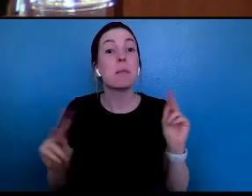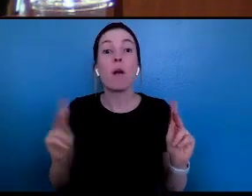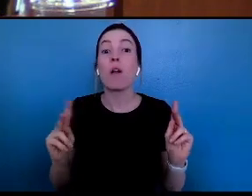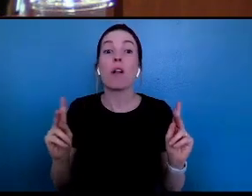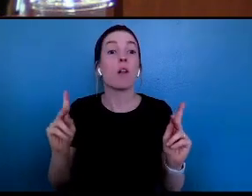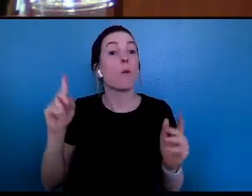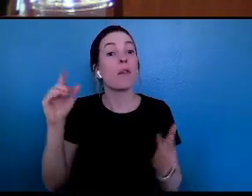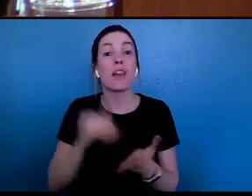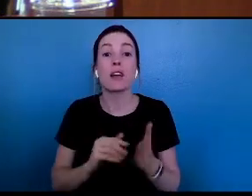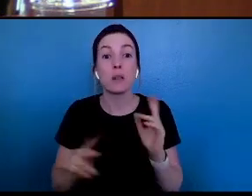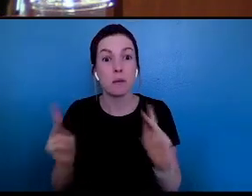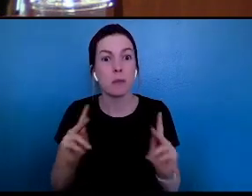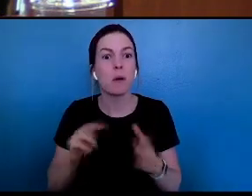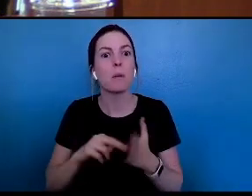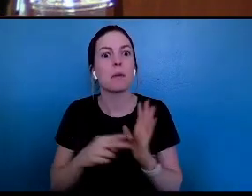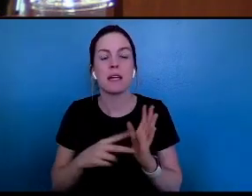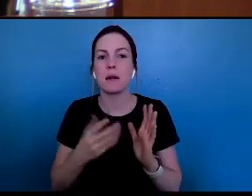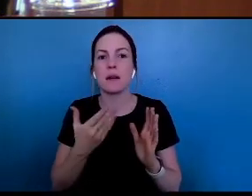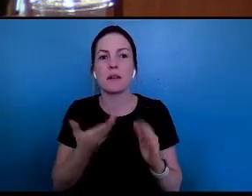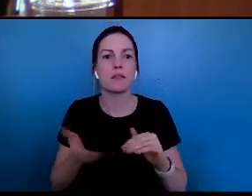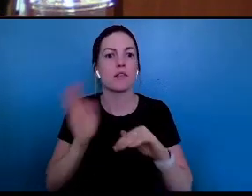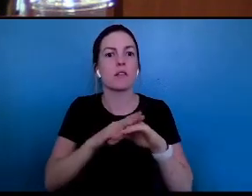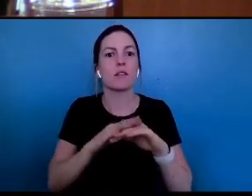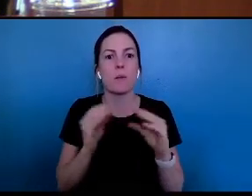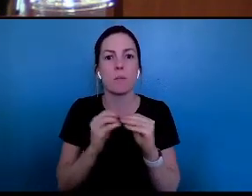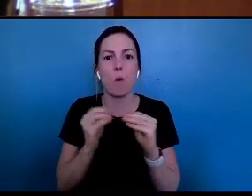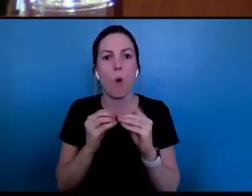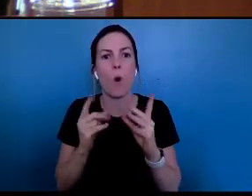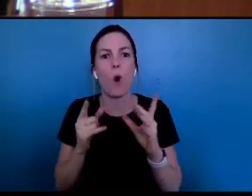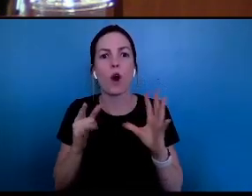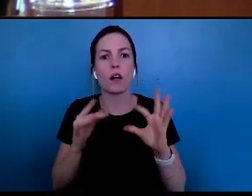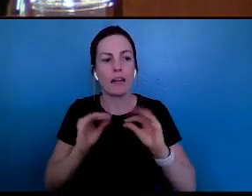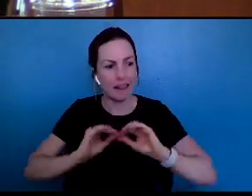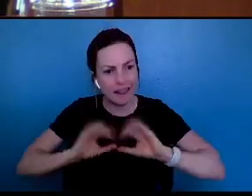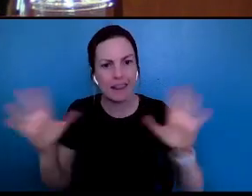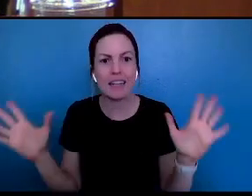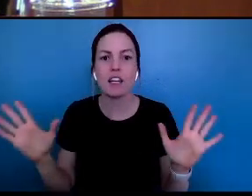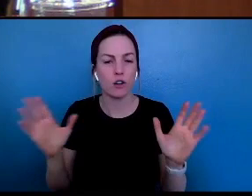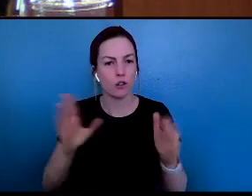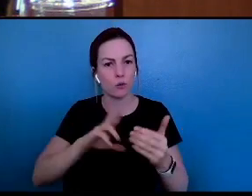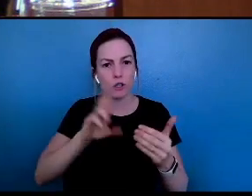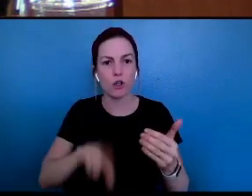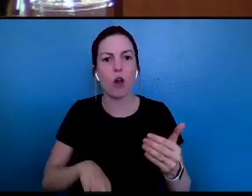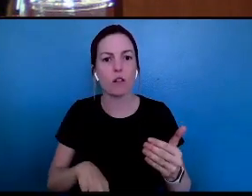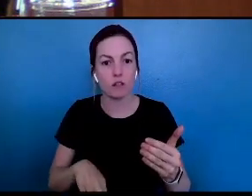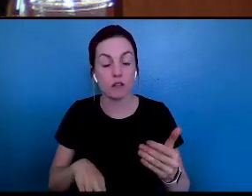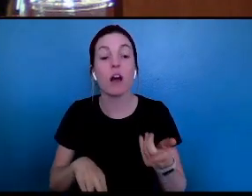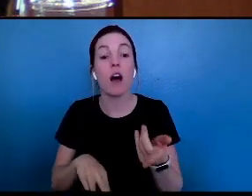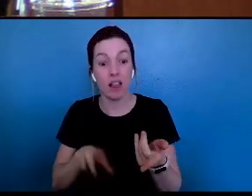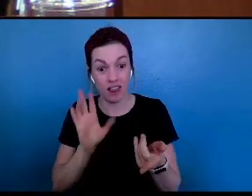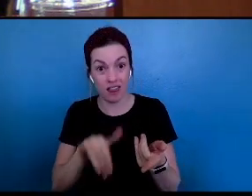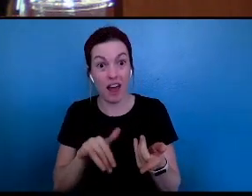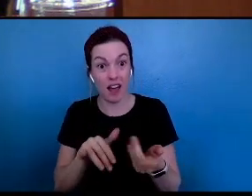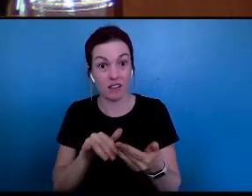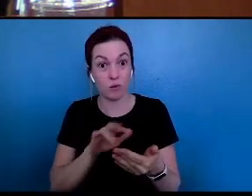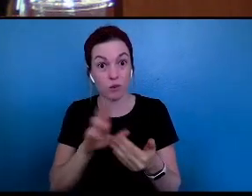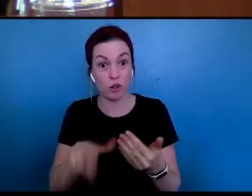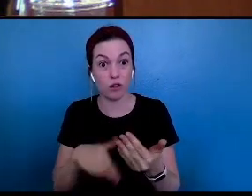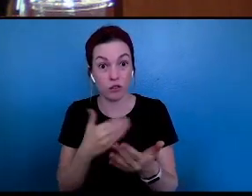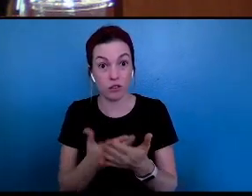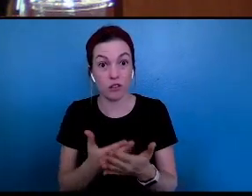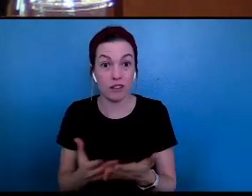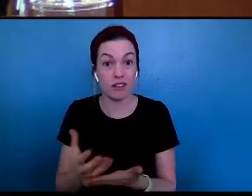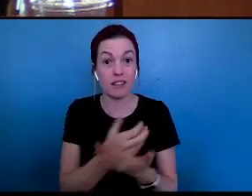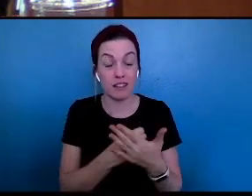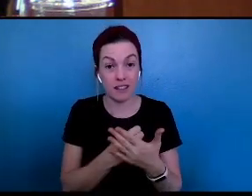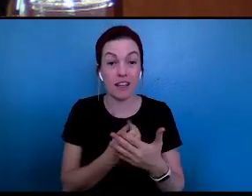result matrix of cohering, blending, volition. And then we take that And then in the training of AI